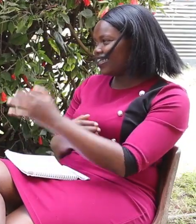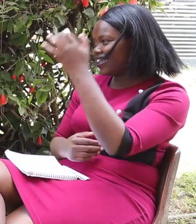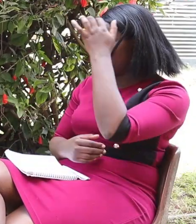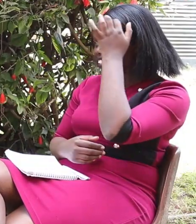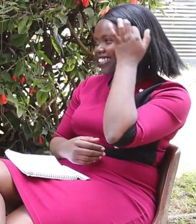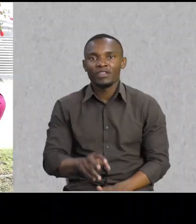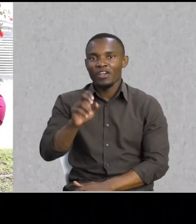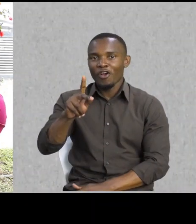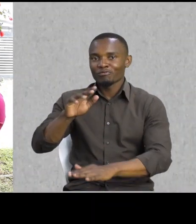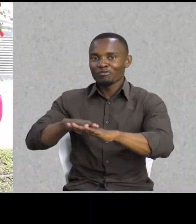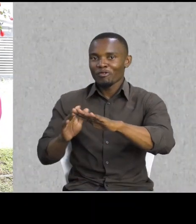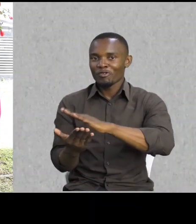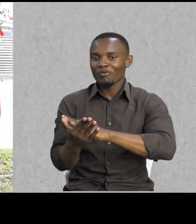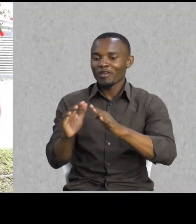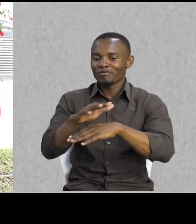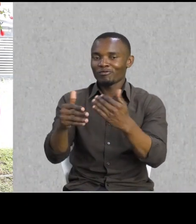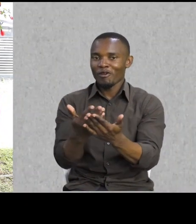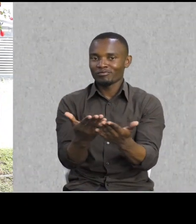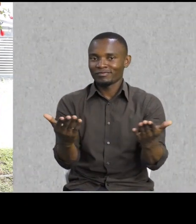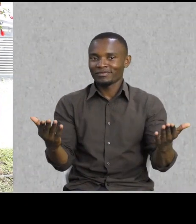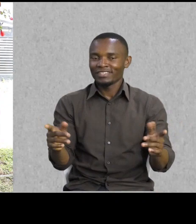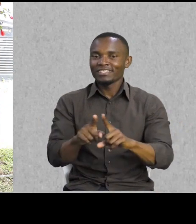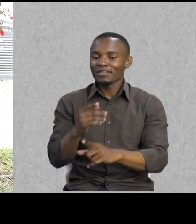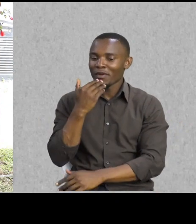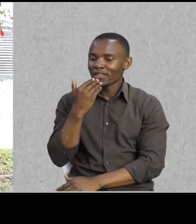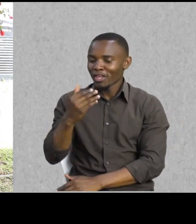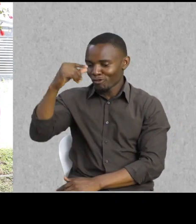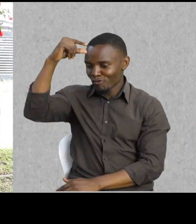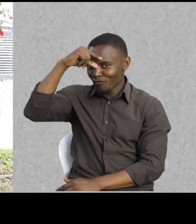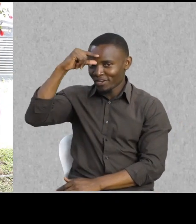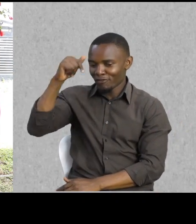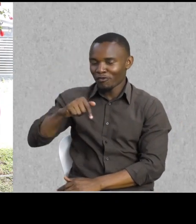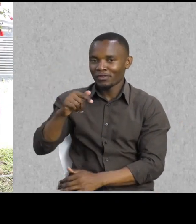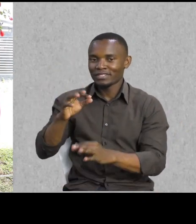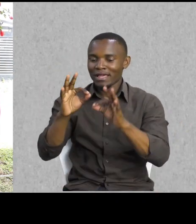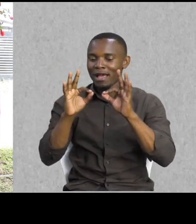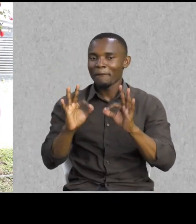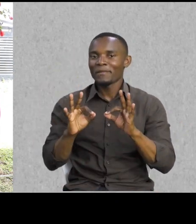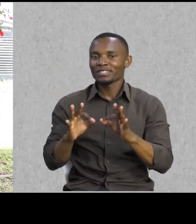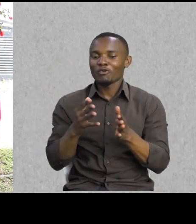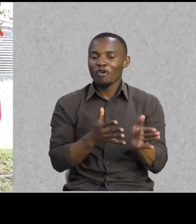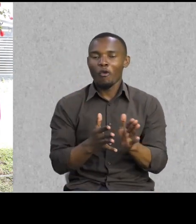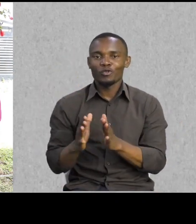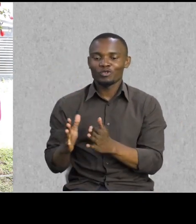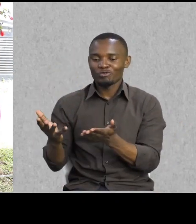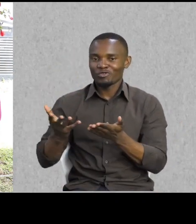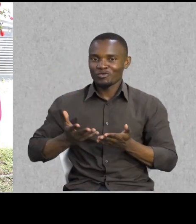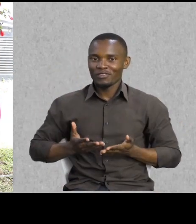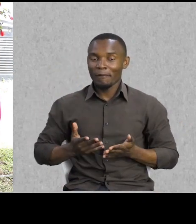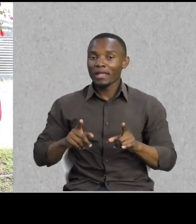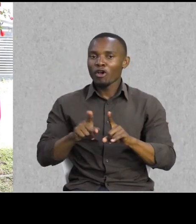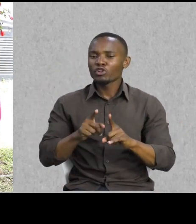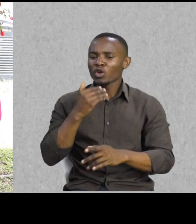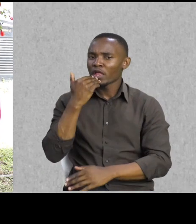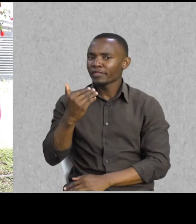viewers. Okay, good morning, everyone, and thanks again, Fidelis, for this wonderful opportunity. Thank